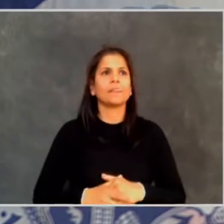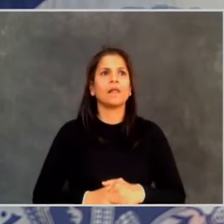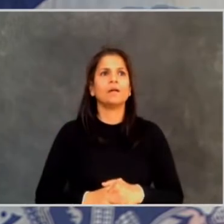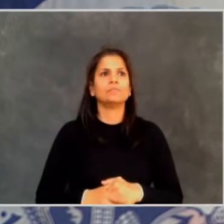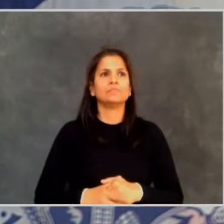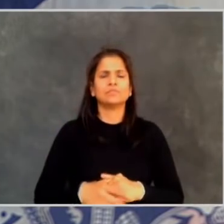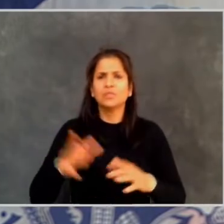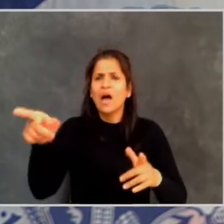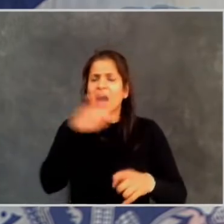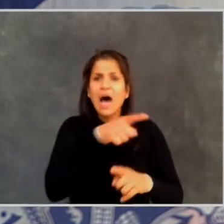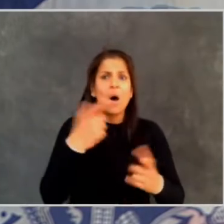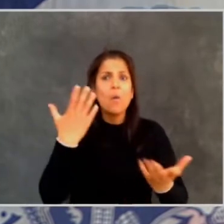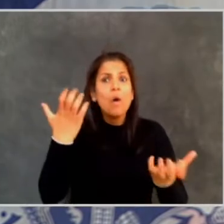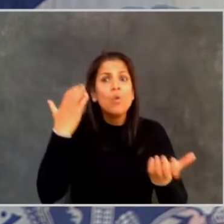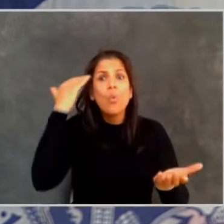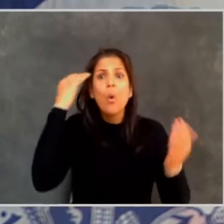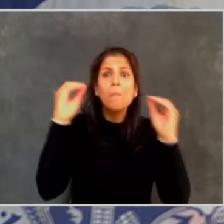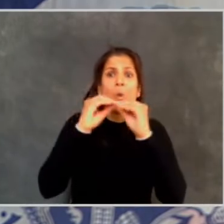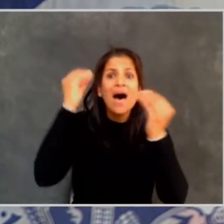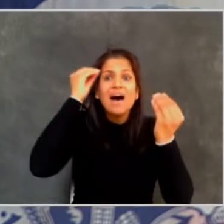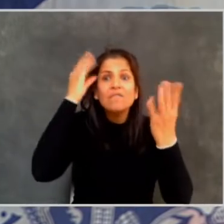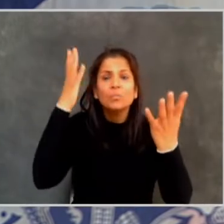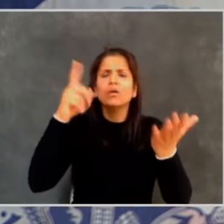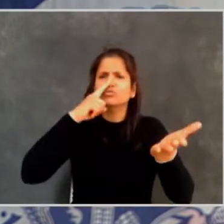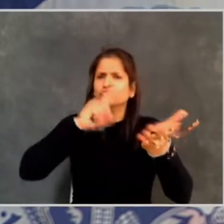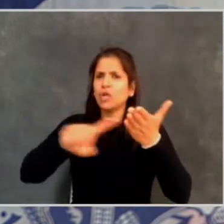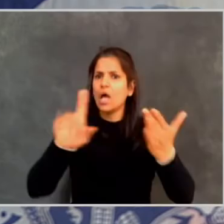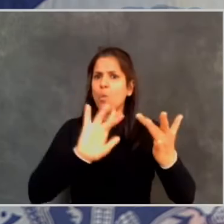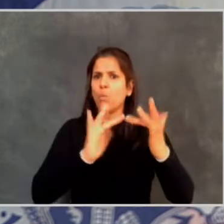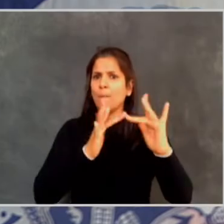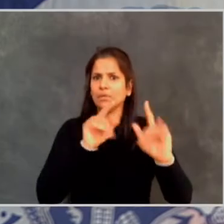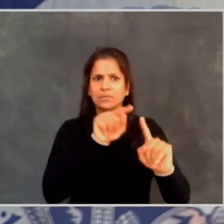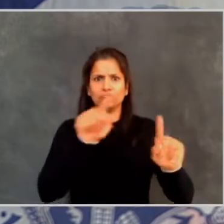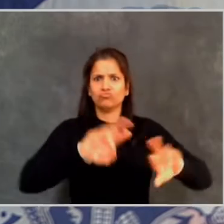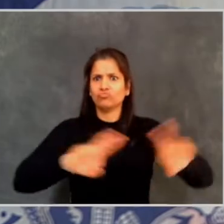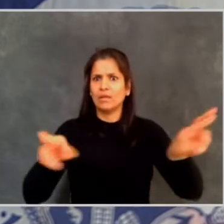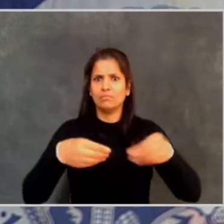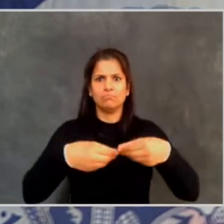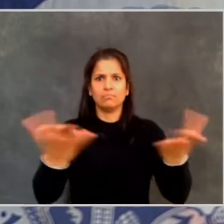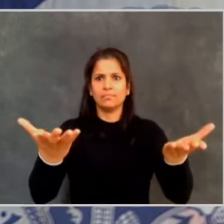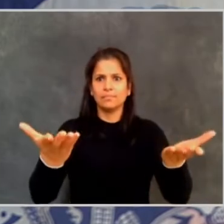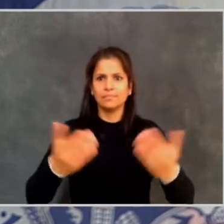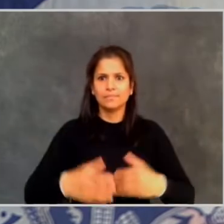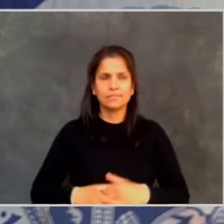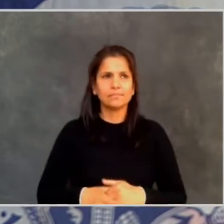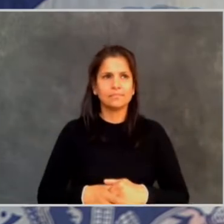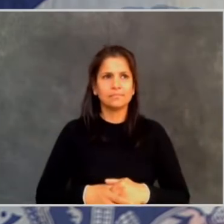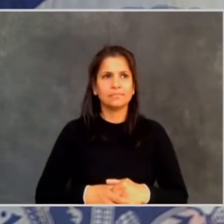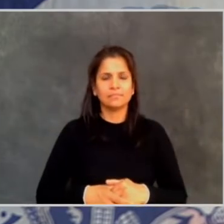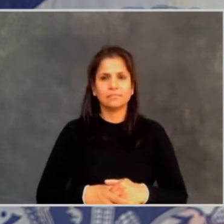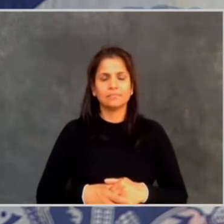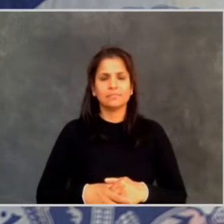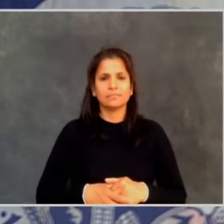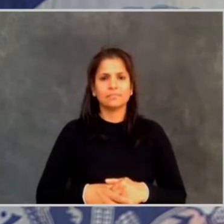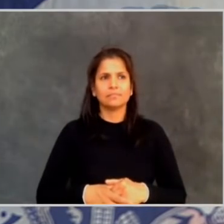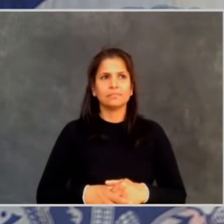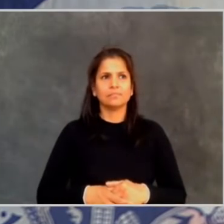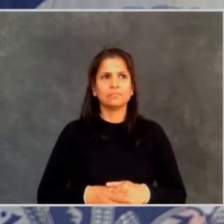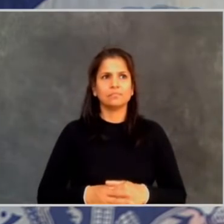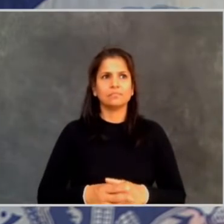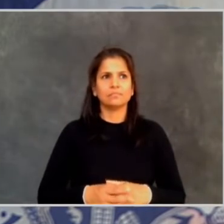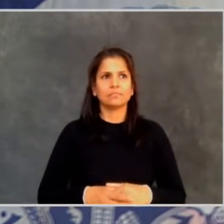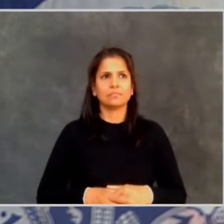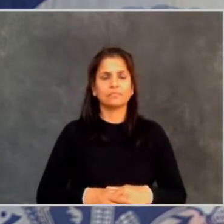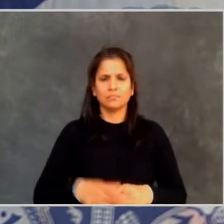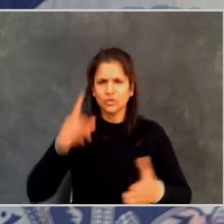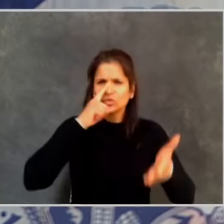There's a huge amount that was done, but it's quite clear now we have to go to another level, and we have to do some things now that we would never have been able to